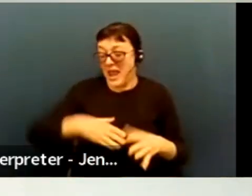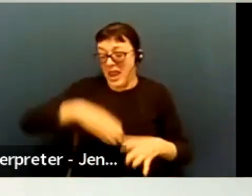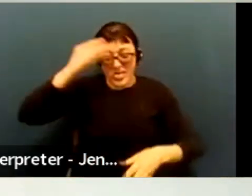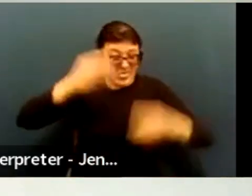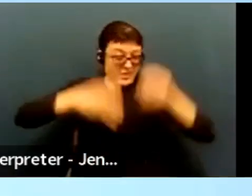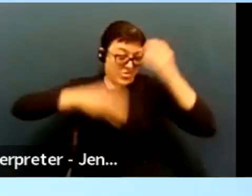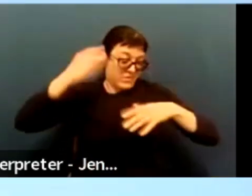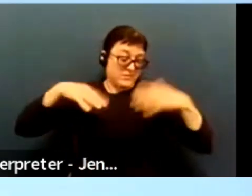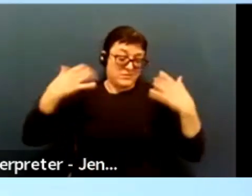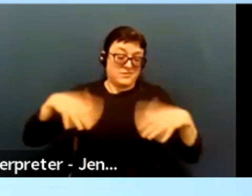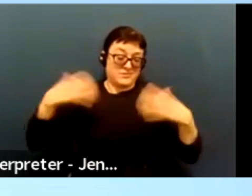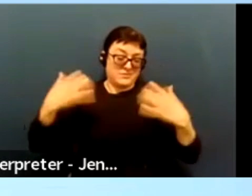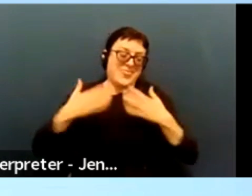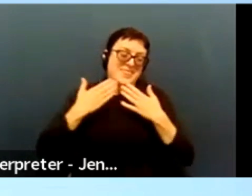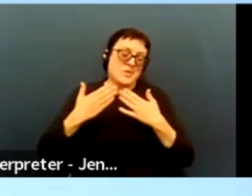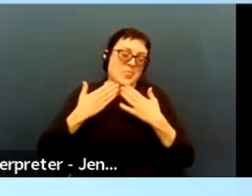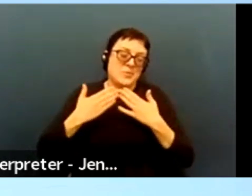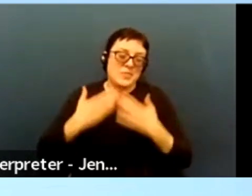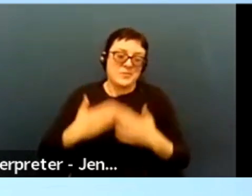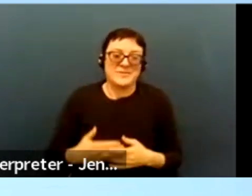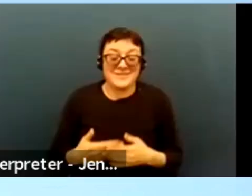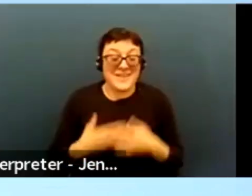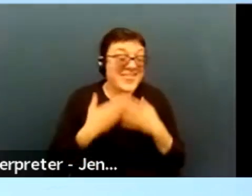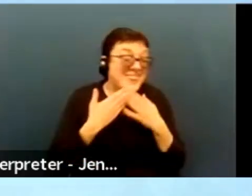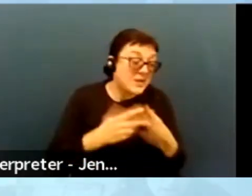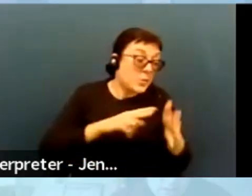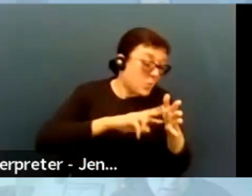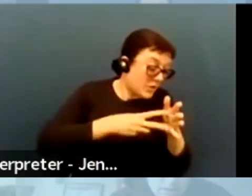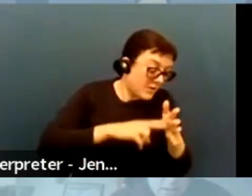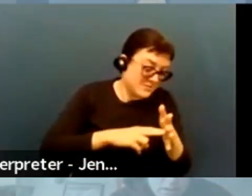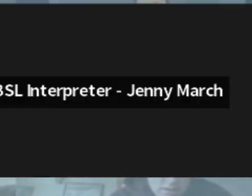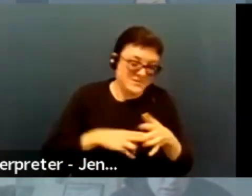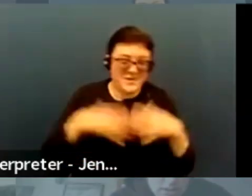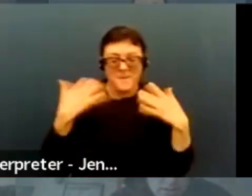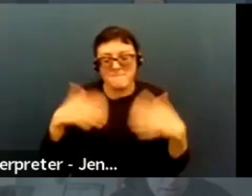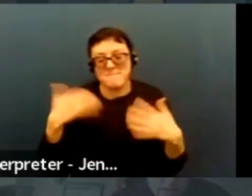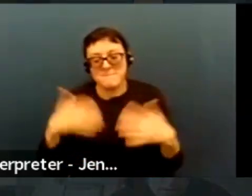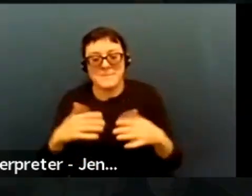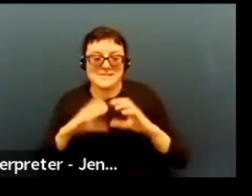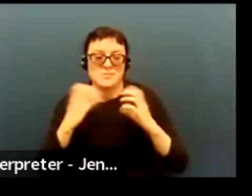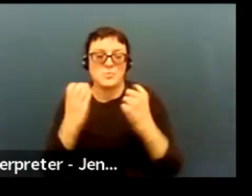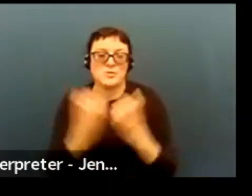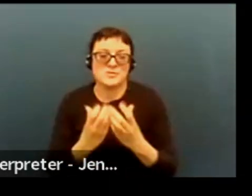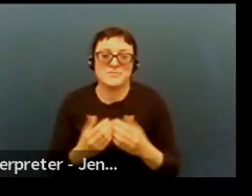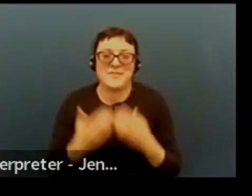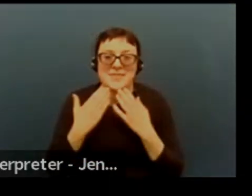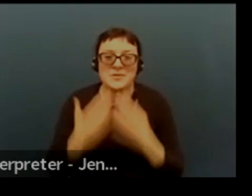wonderful. Oh, my pleasure. Truly my pleasure.